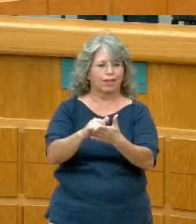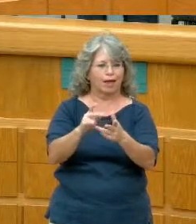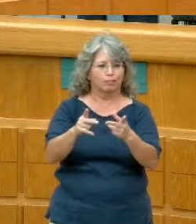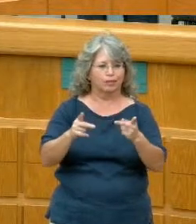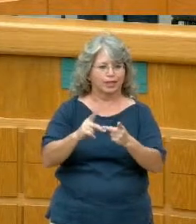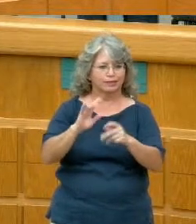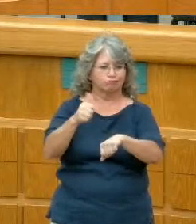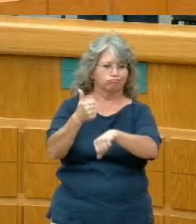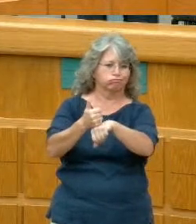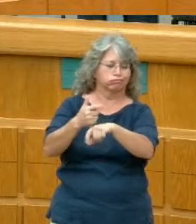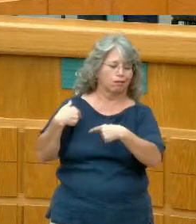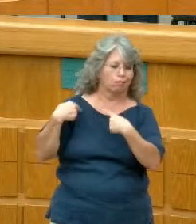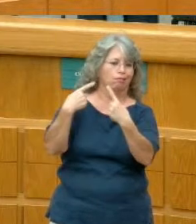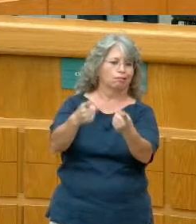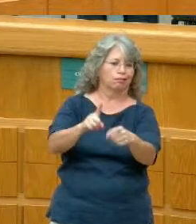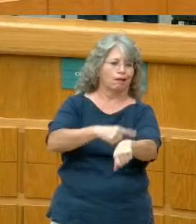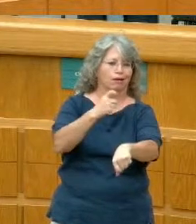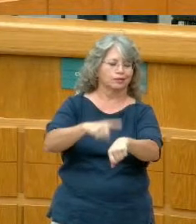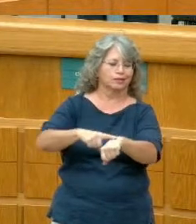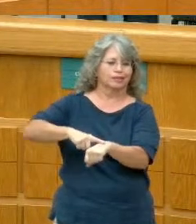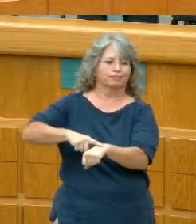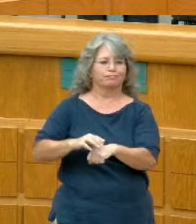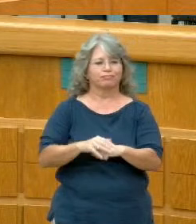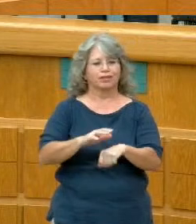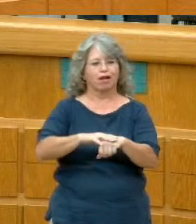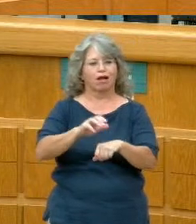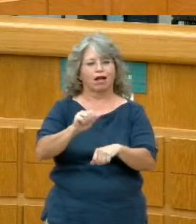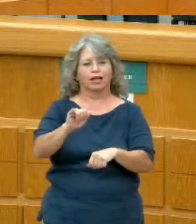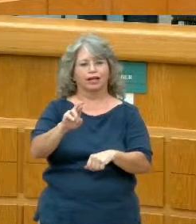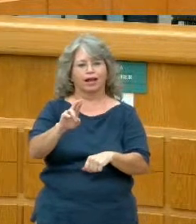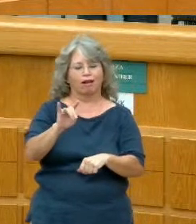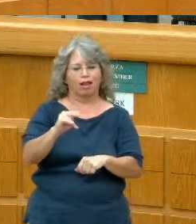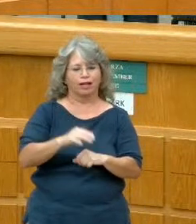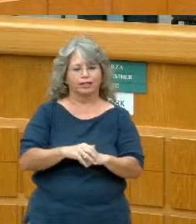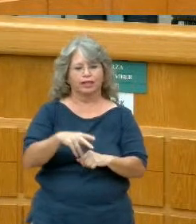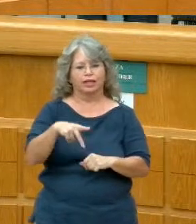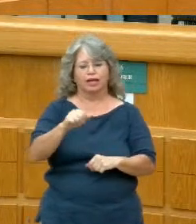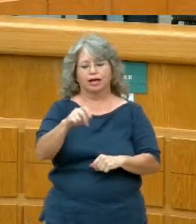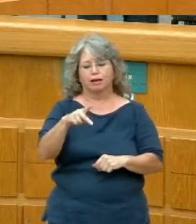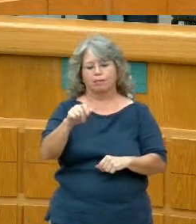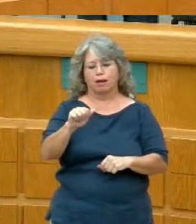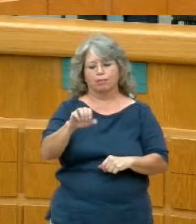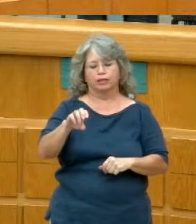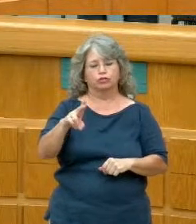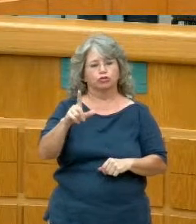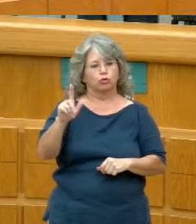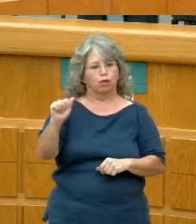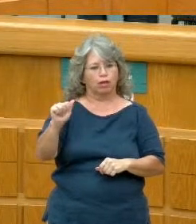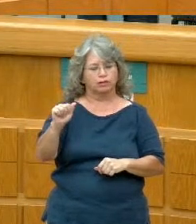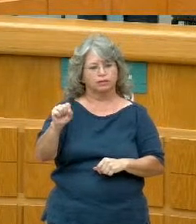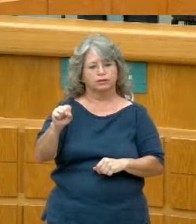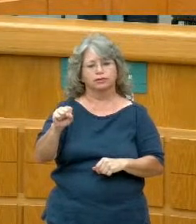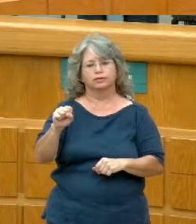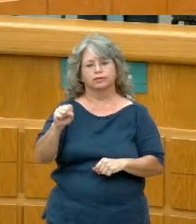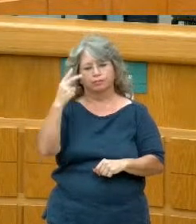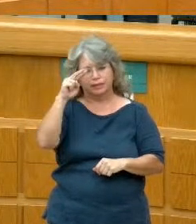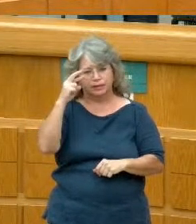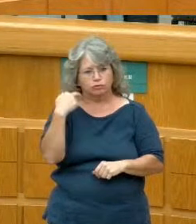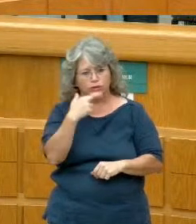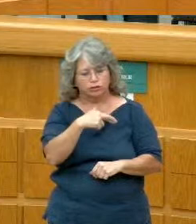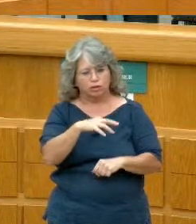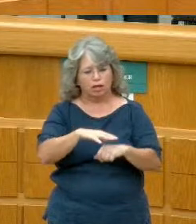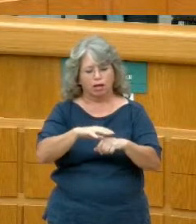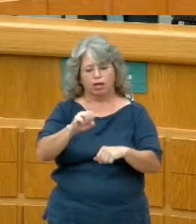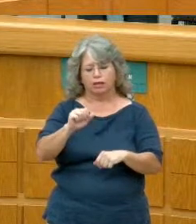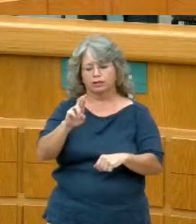You know, Judge, you know where Panjo's Pizza is. 1320 Airline, Papa Chulo's Mexican Restaurant,